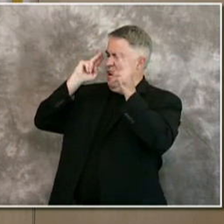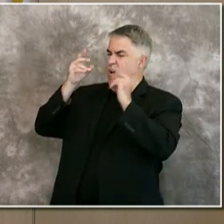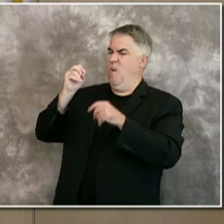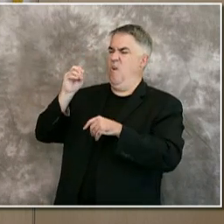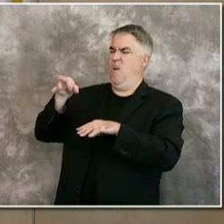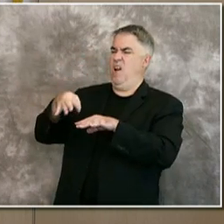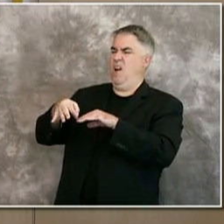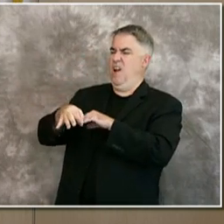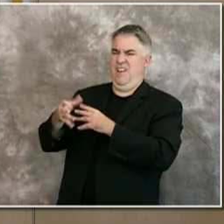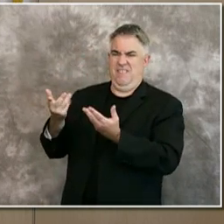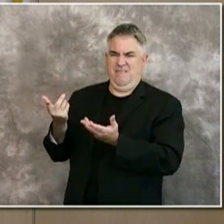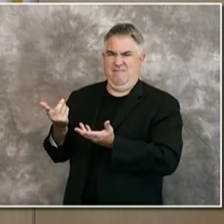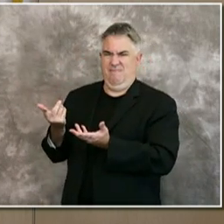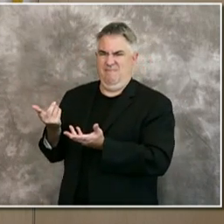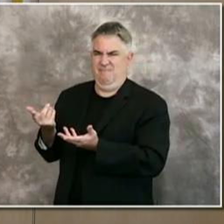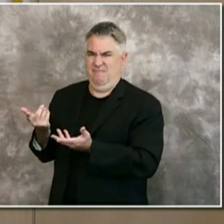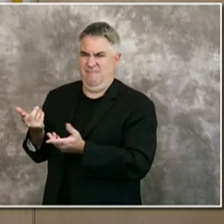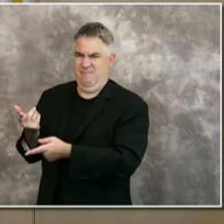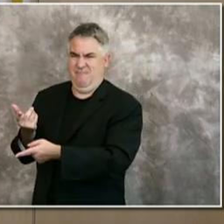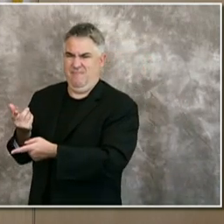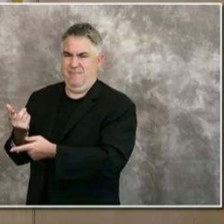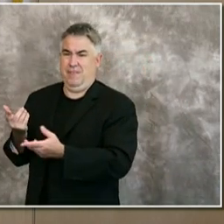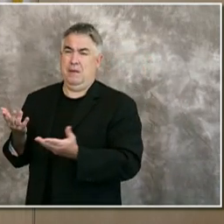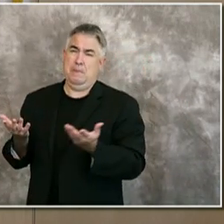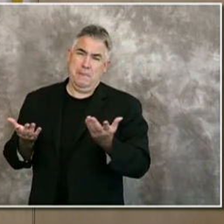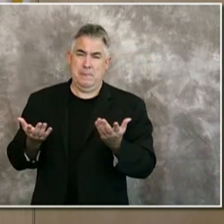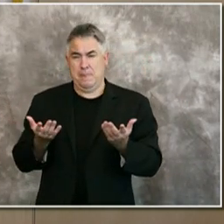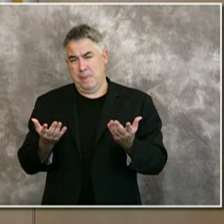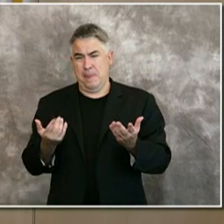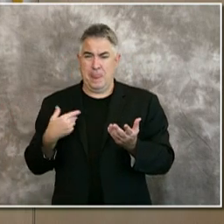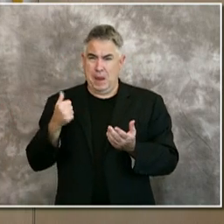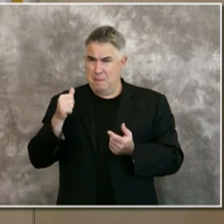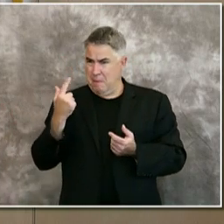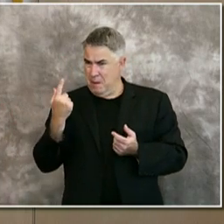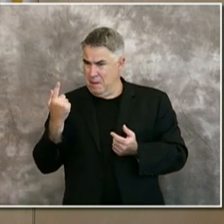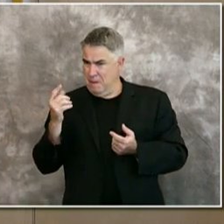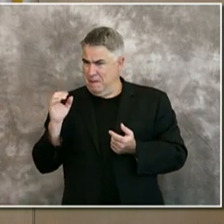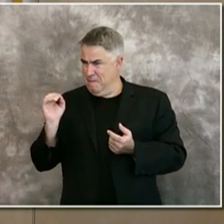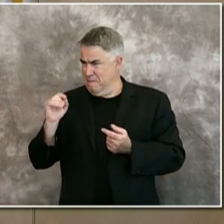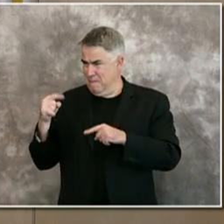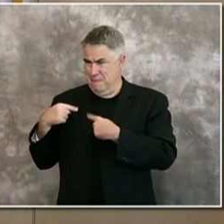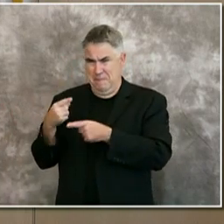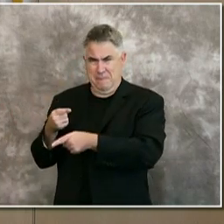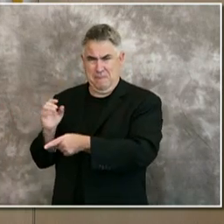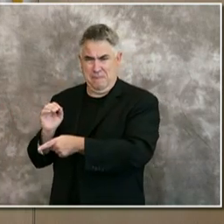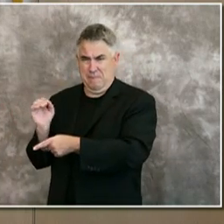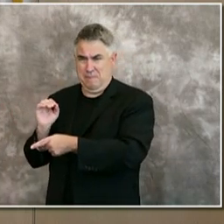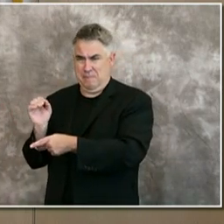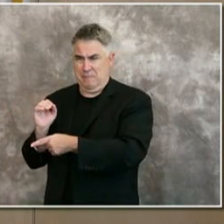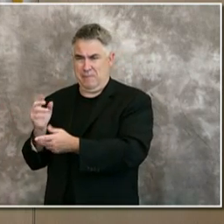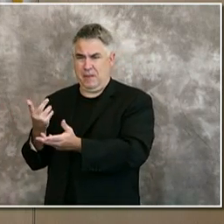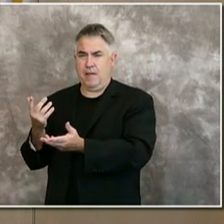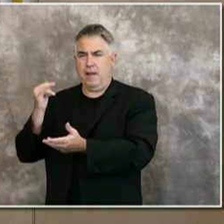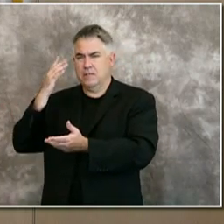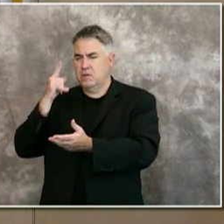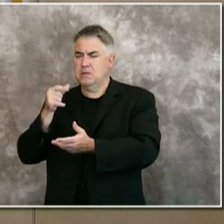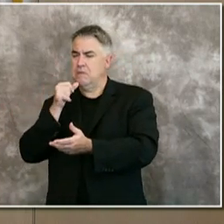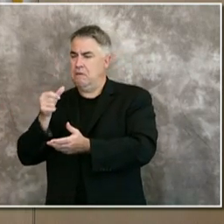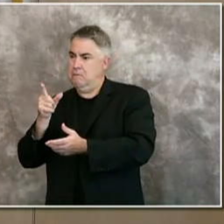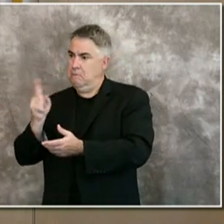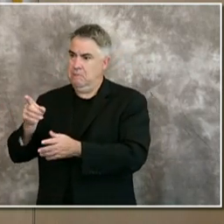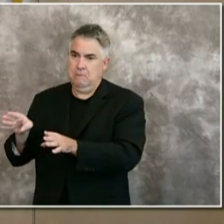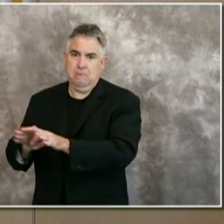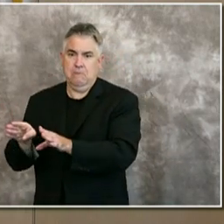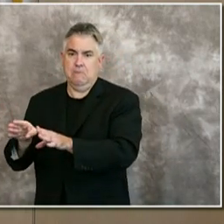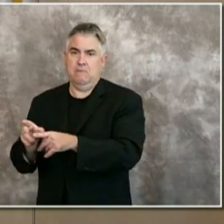very many. Actually, I don't recall actually any to date. I need to go back to clarify that. But most of